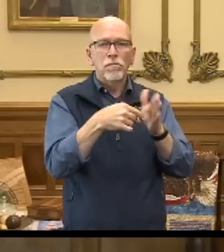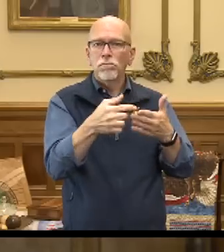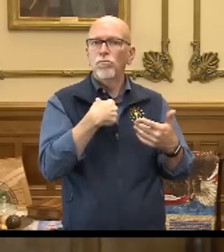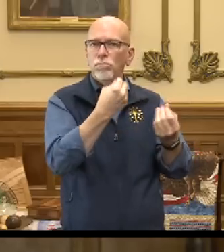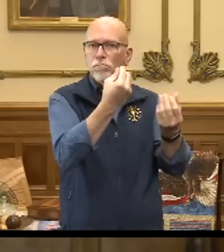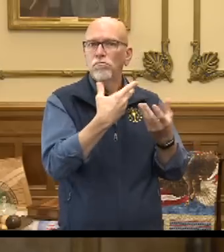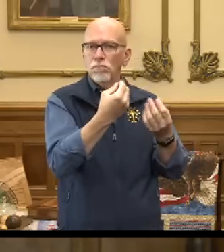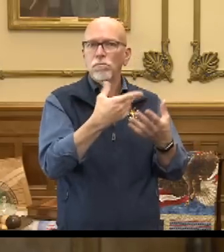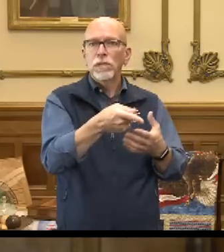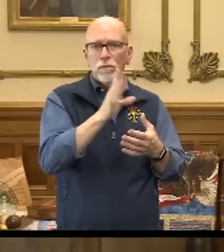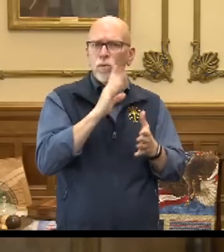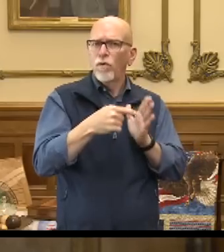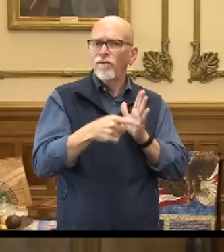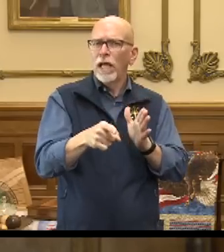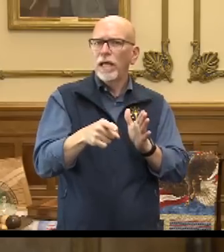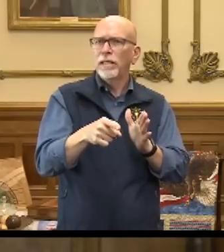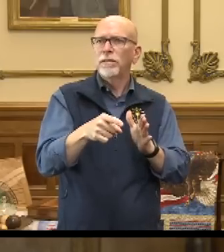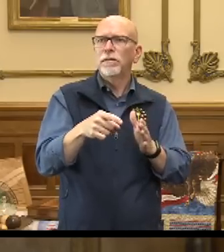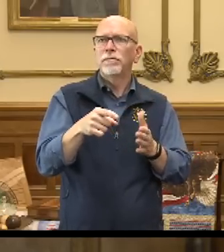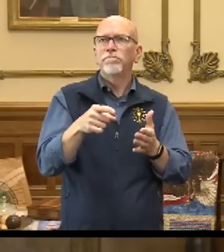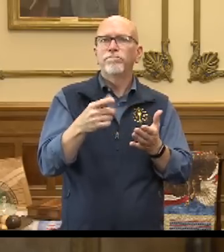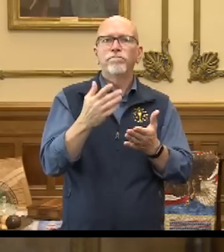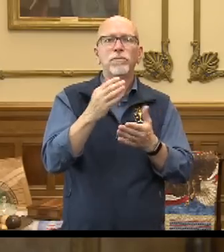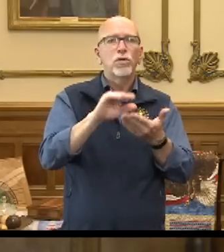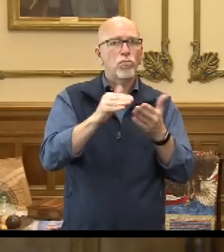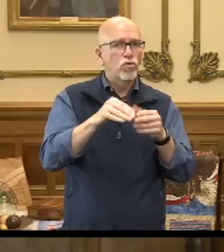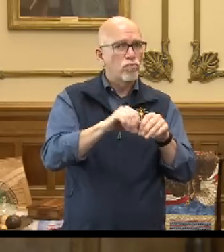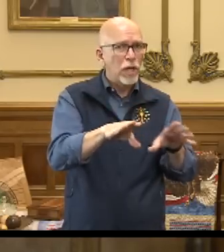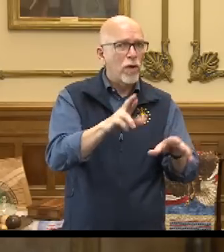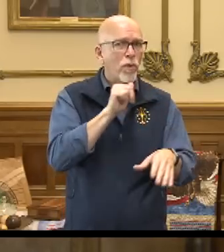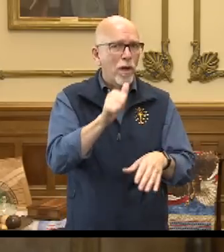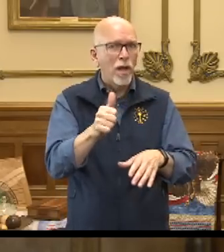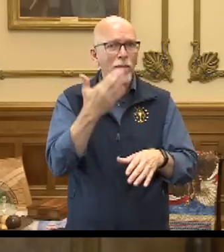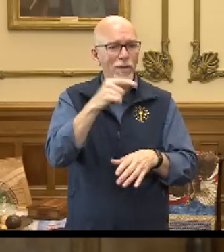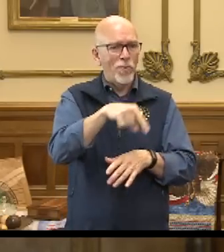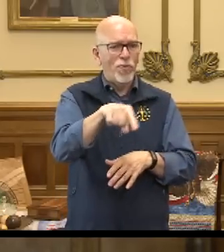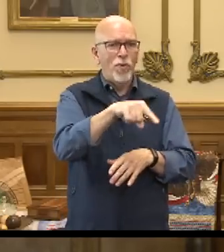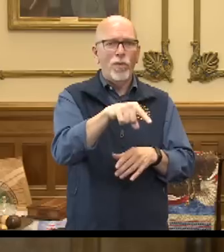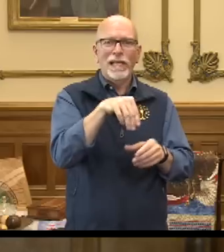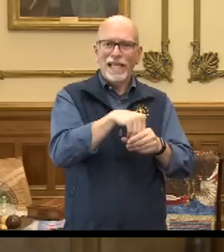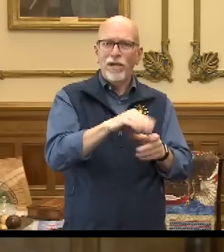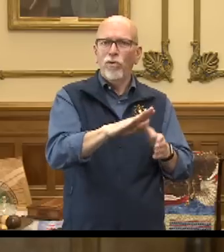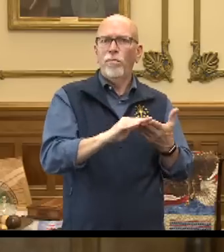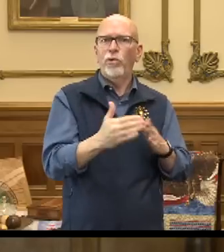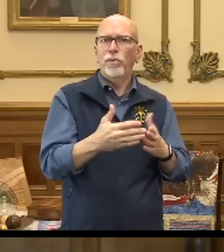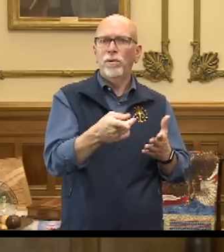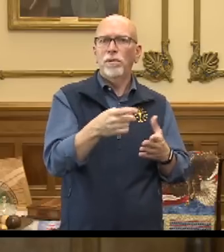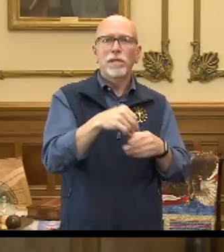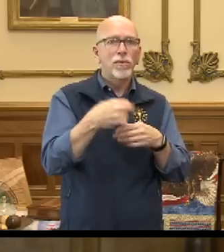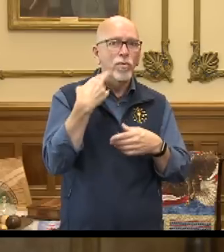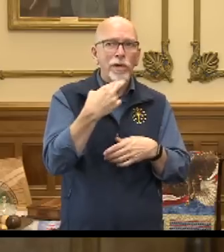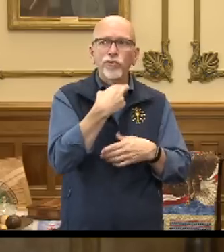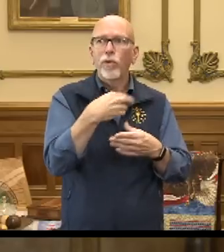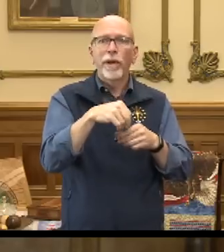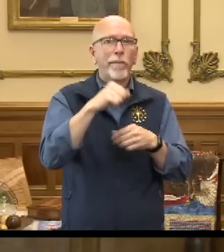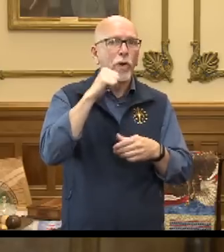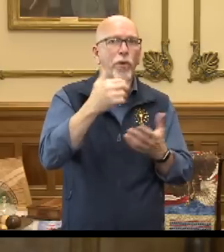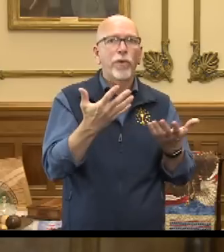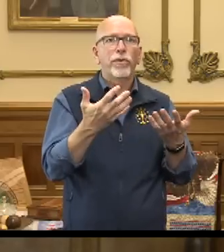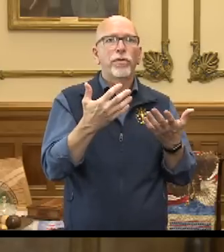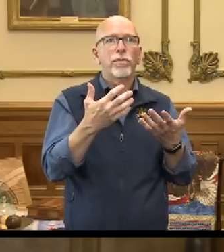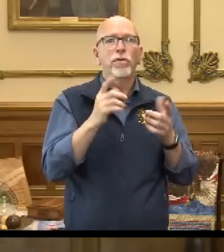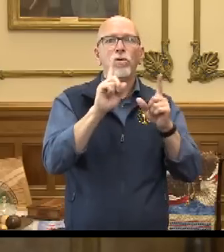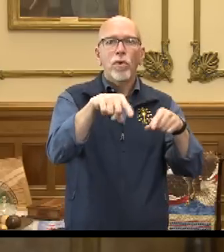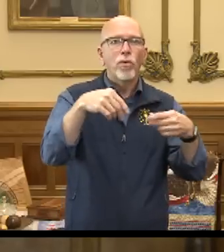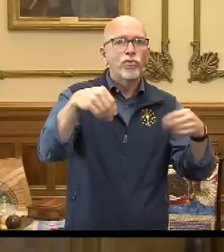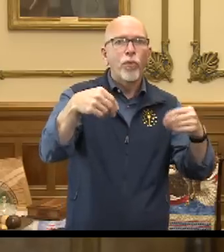And they do reflect a certain amount of community spread, right? Because those individuals are in the community using the restaurants and the bars and going